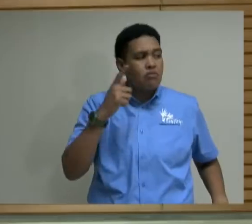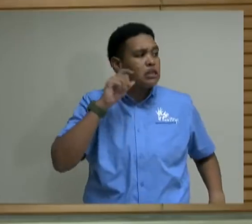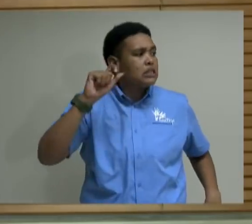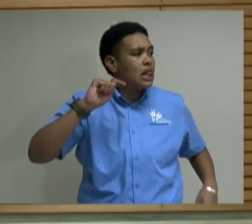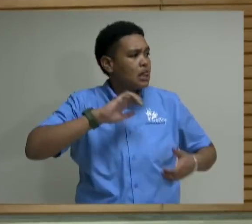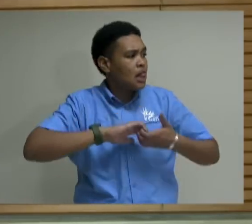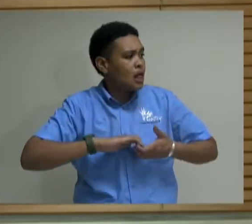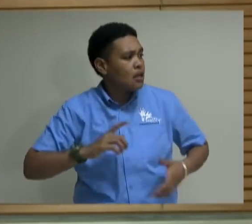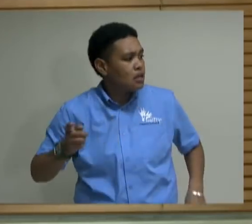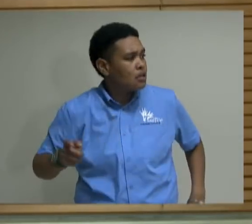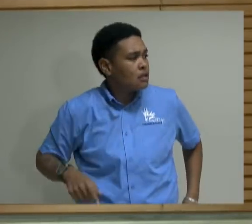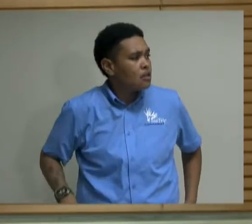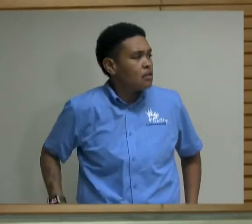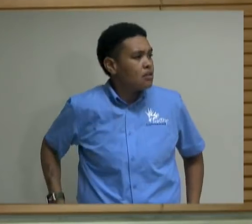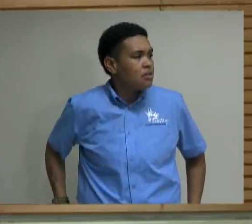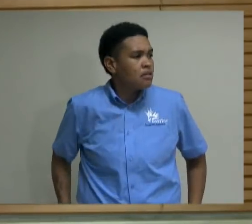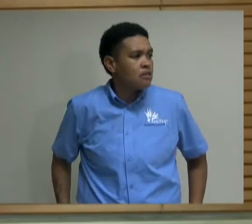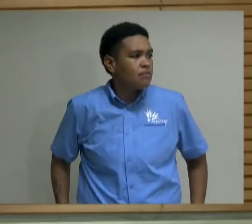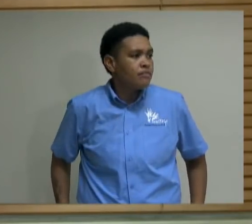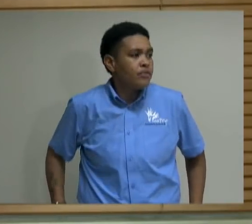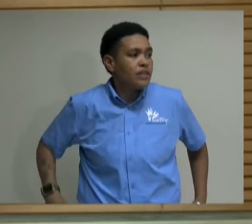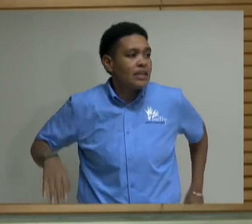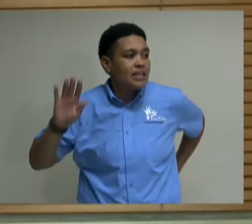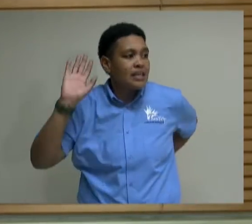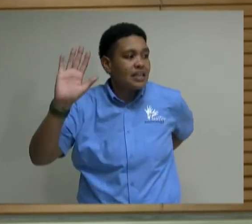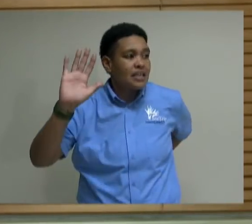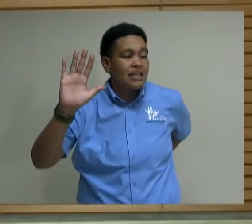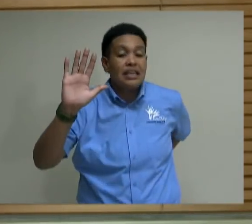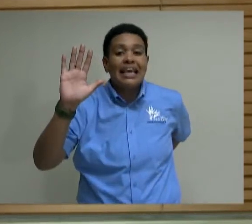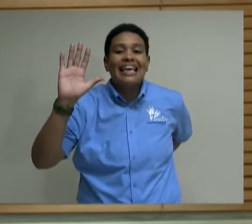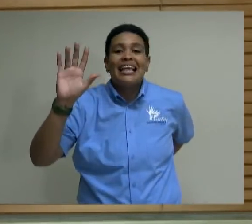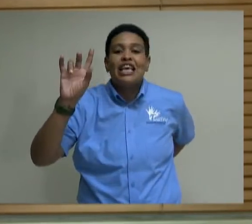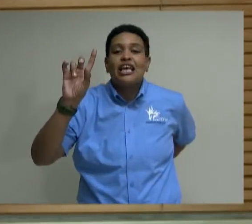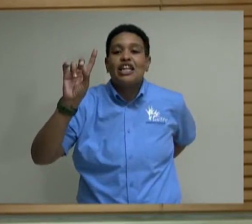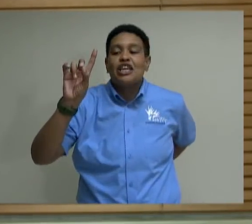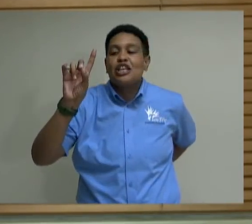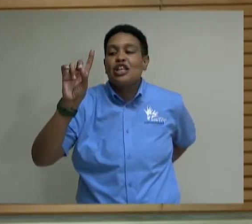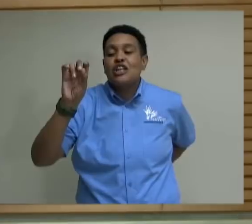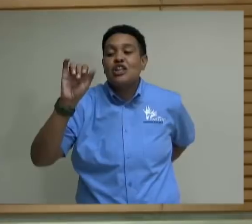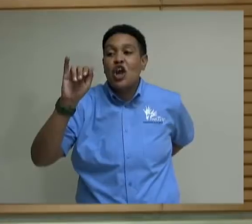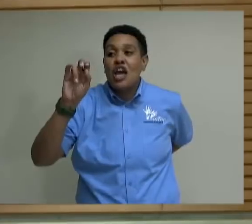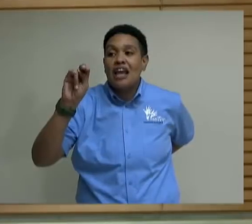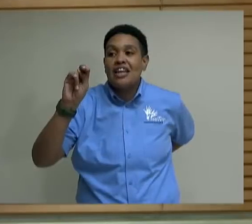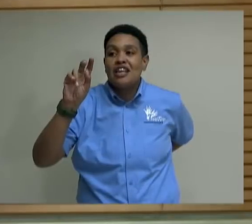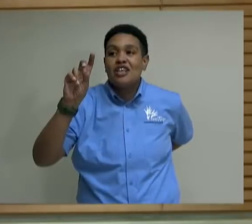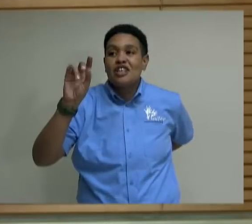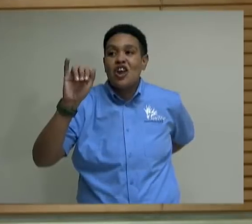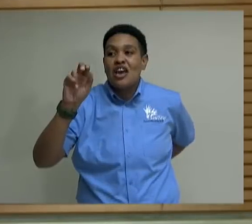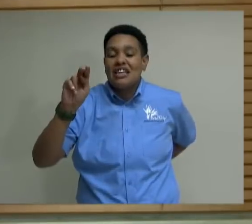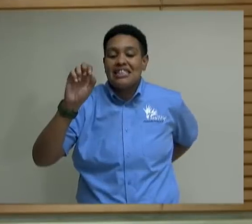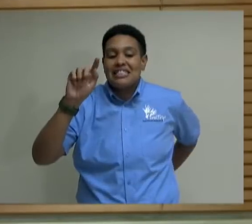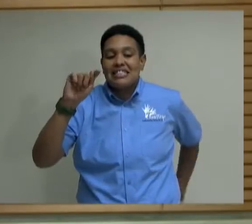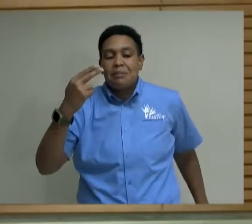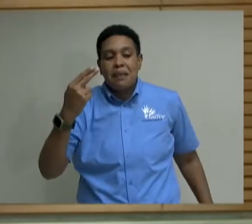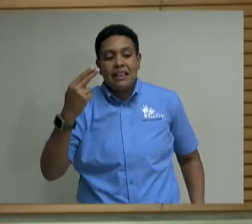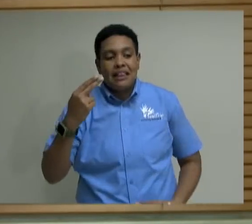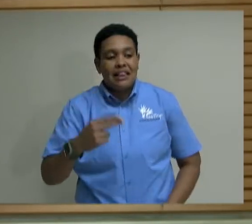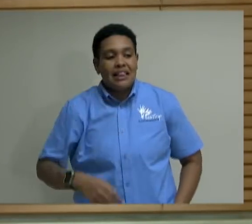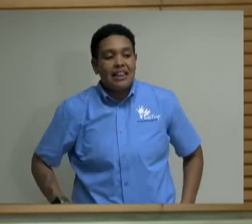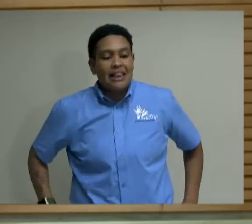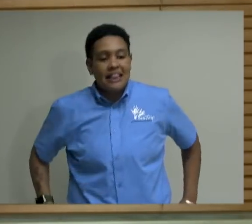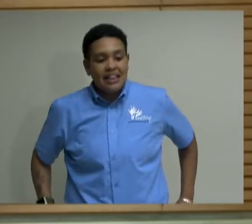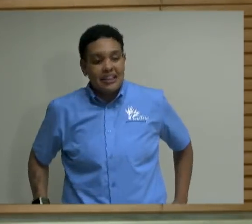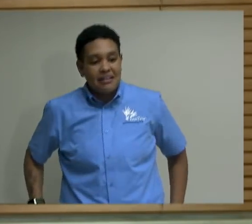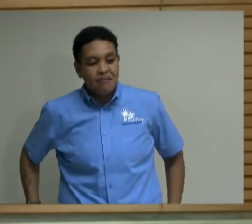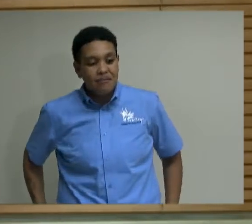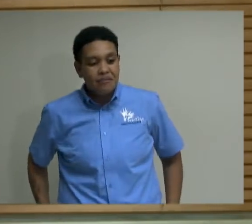Thomas. Doctor? Huh? His. Oh, okay, sorry. Doyne Smith. Okay, Dr. Smith,